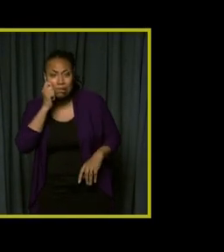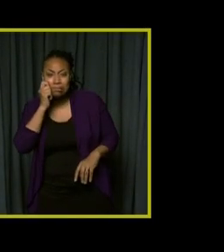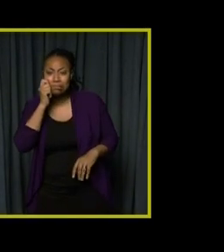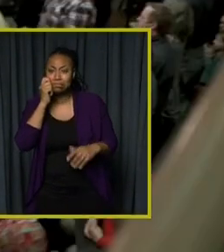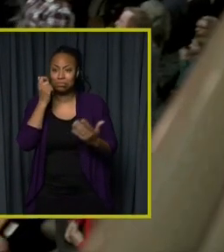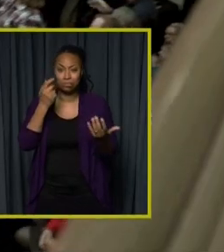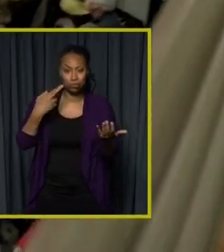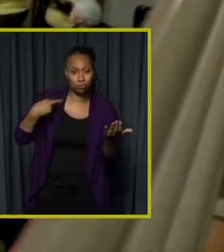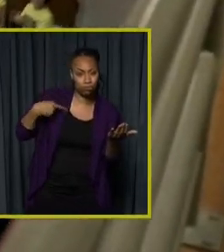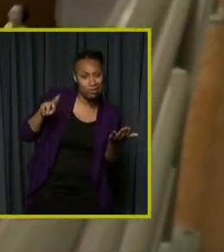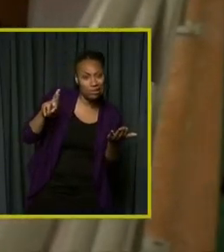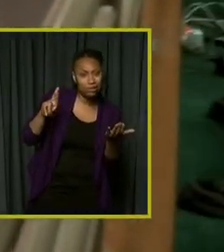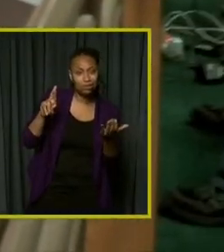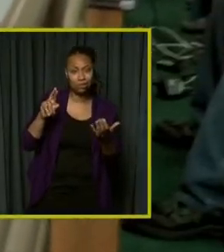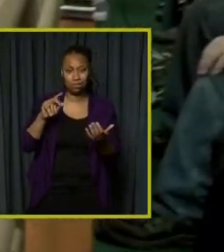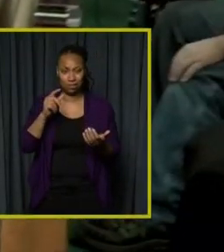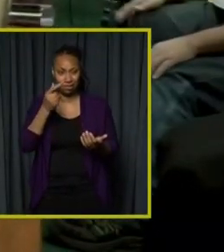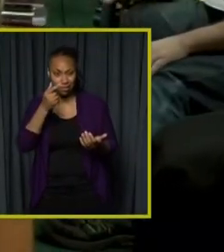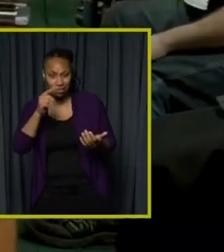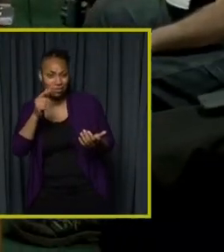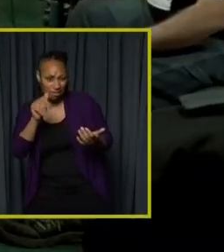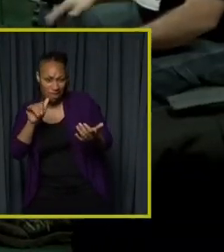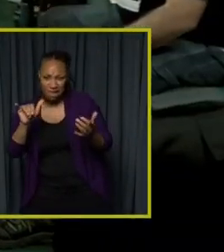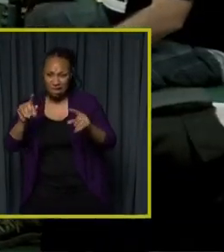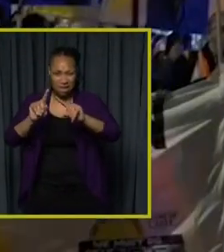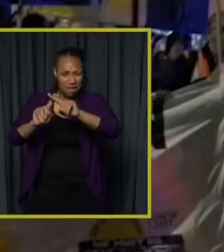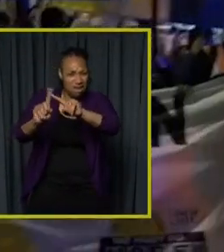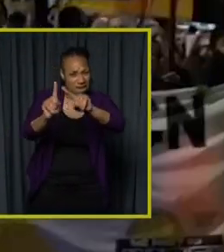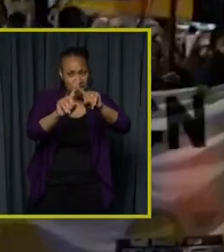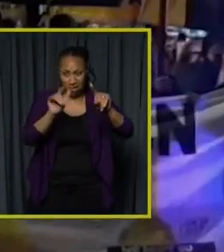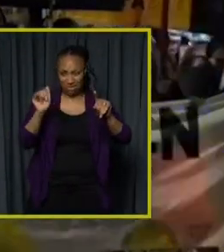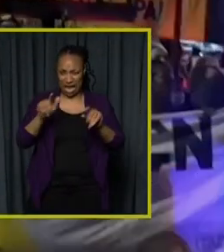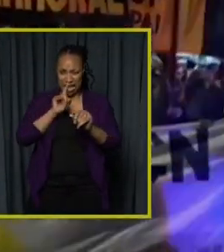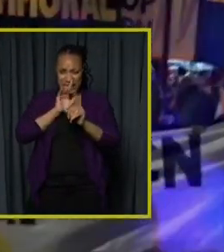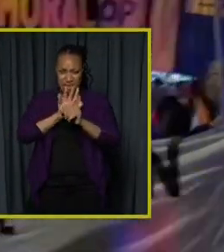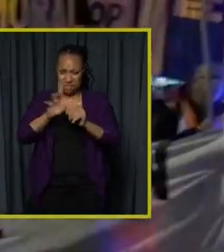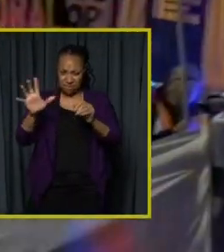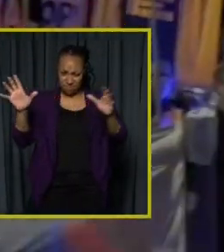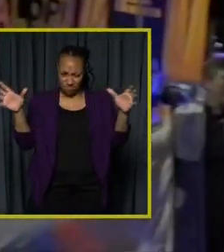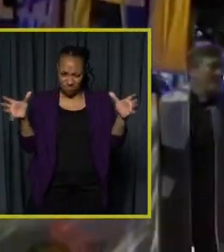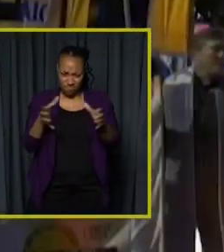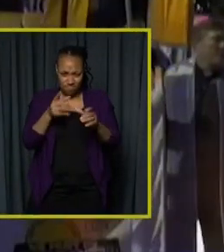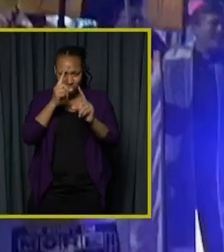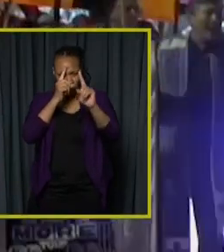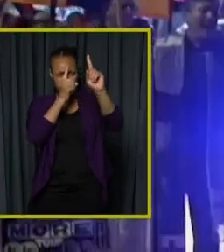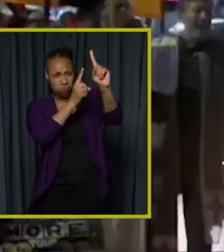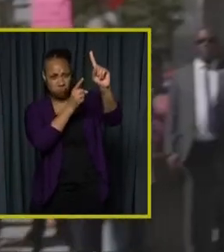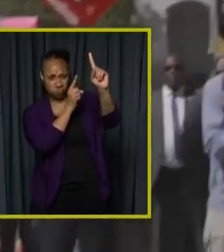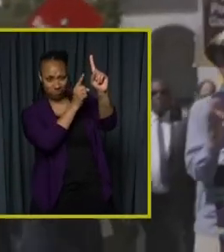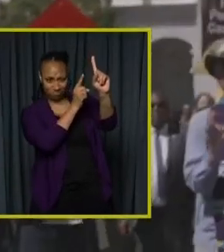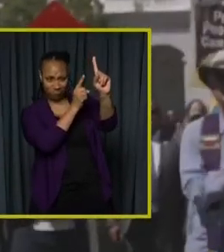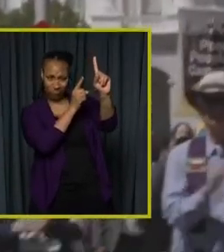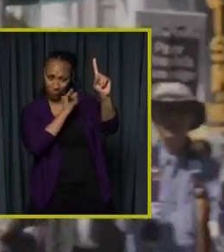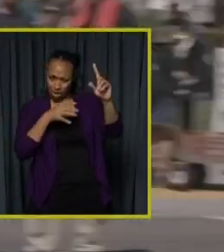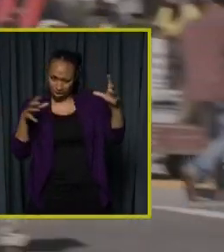to building a moral fusion movement and building power. Everybody say,